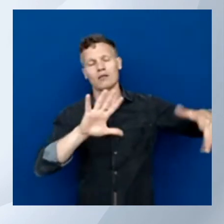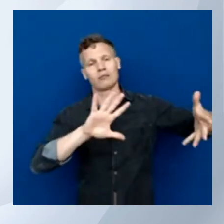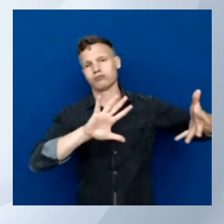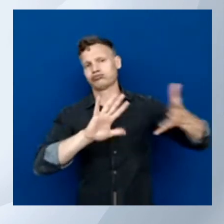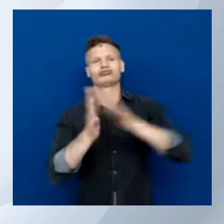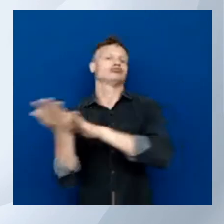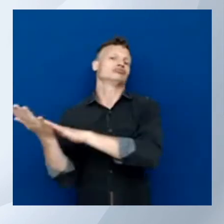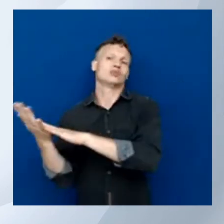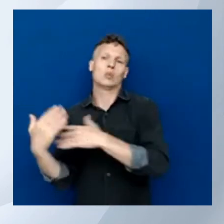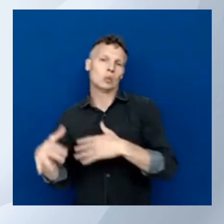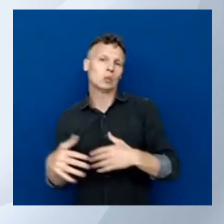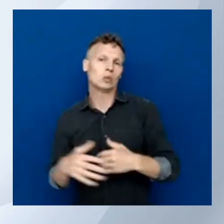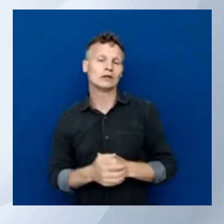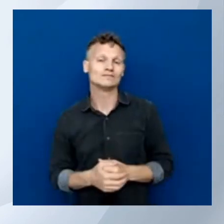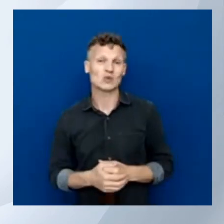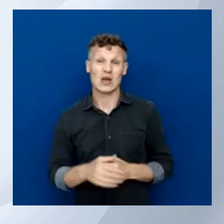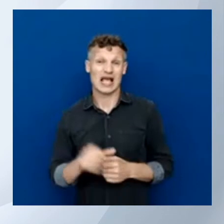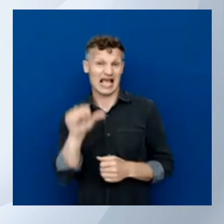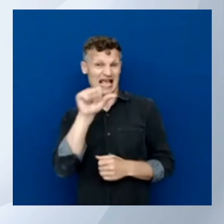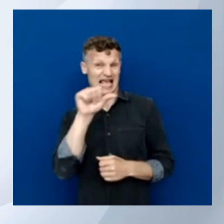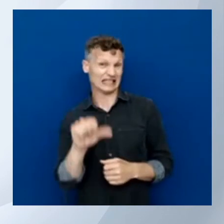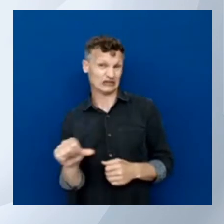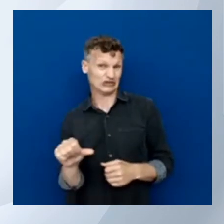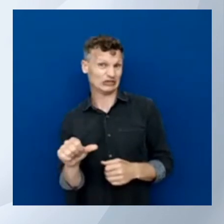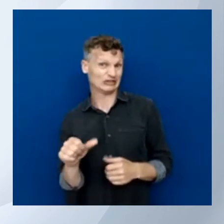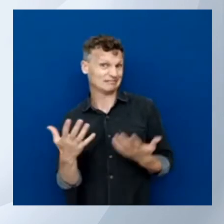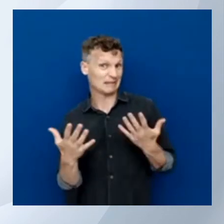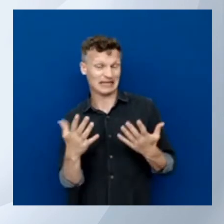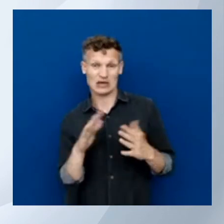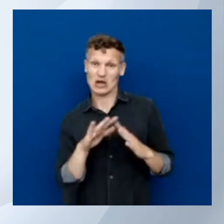be the best solution for scaling this.